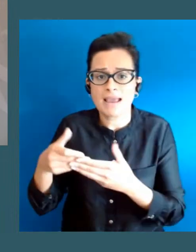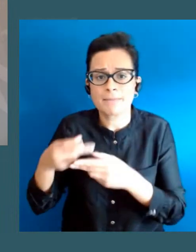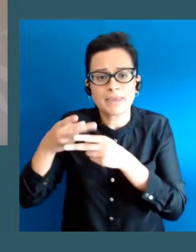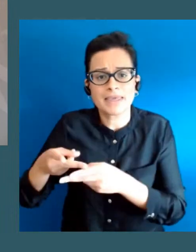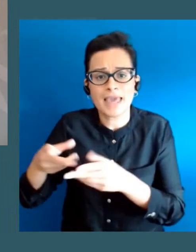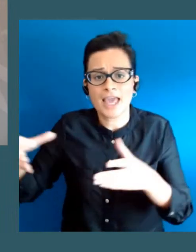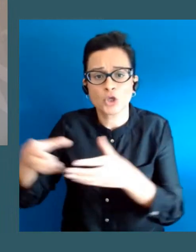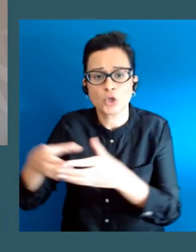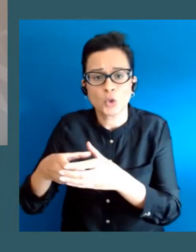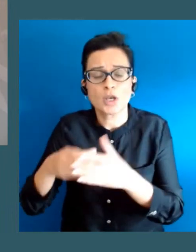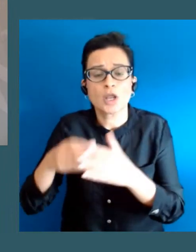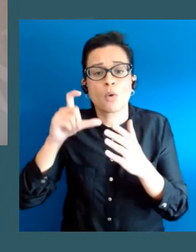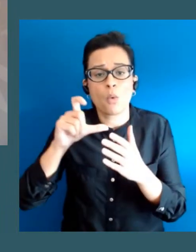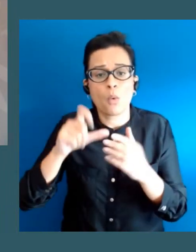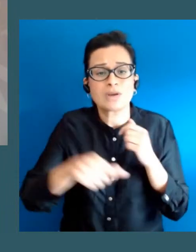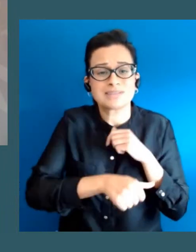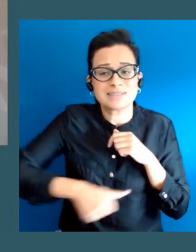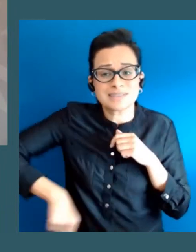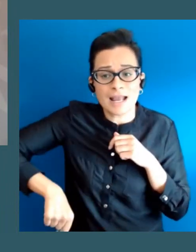can't,